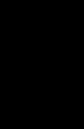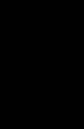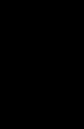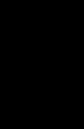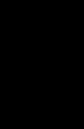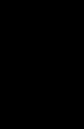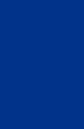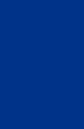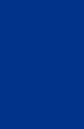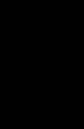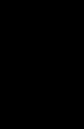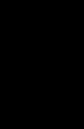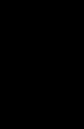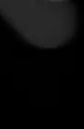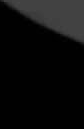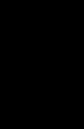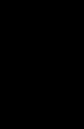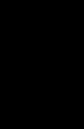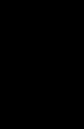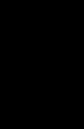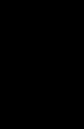international educator.